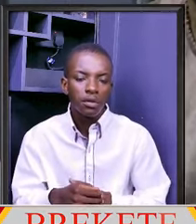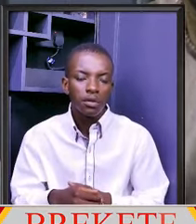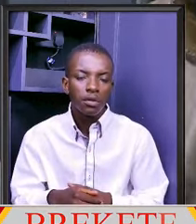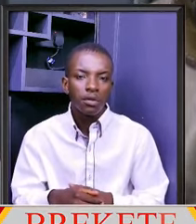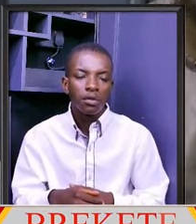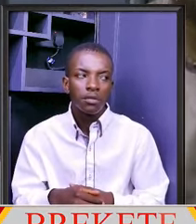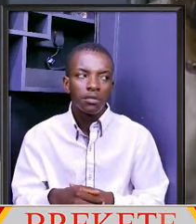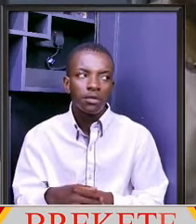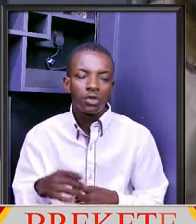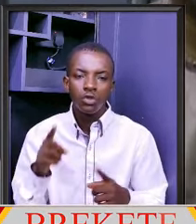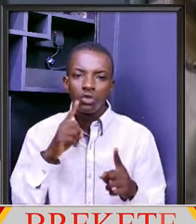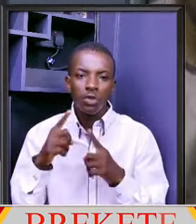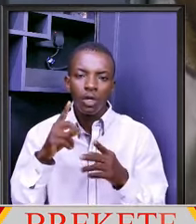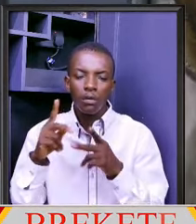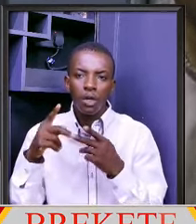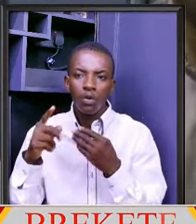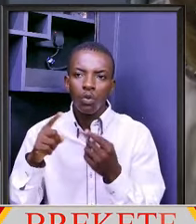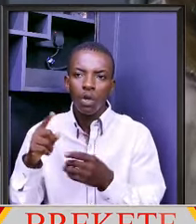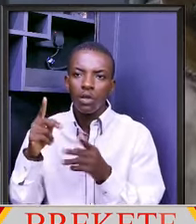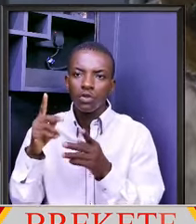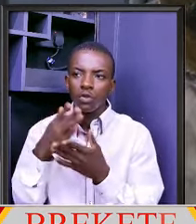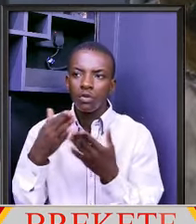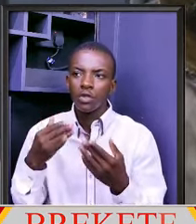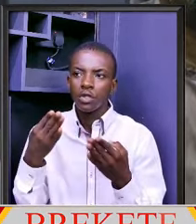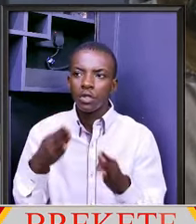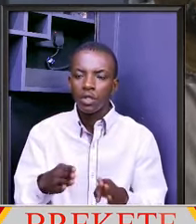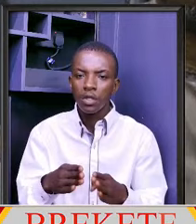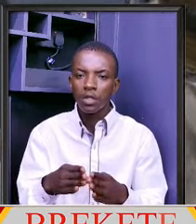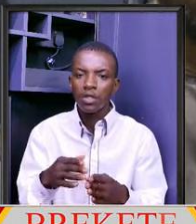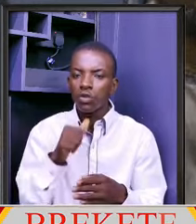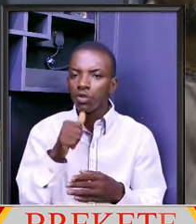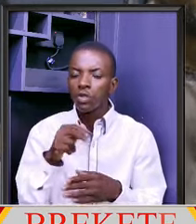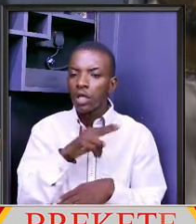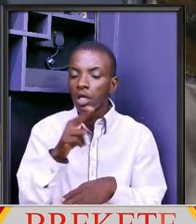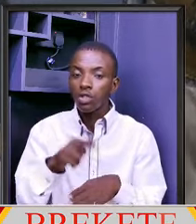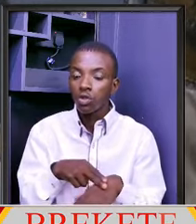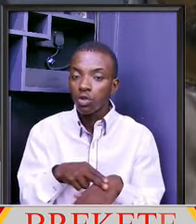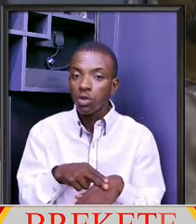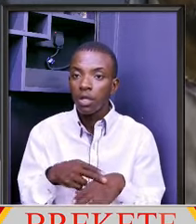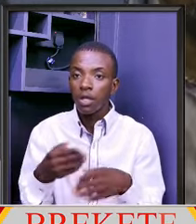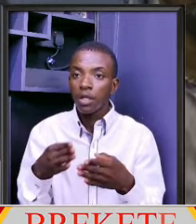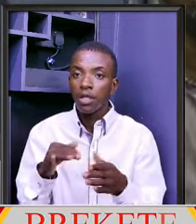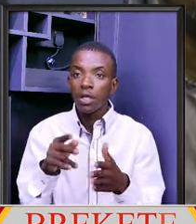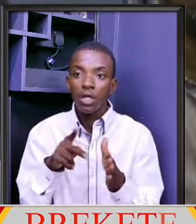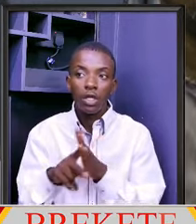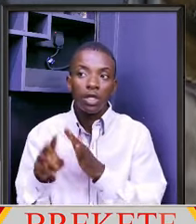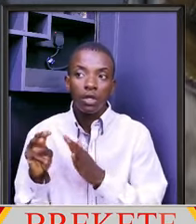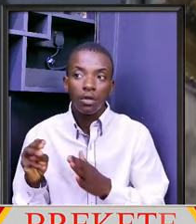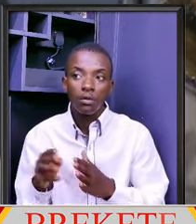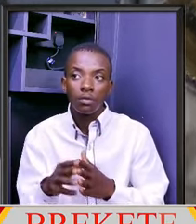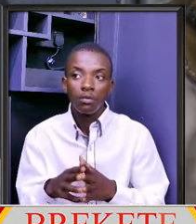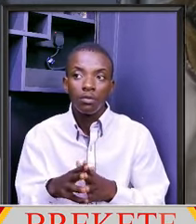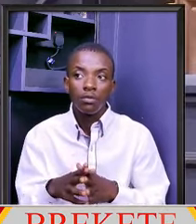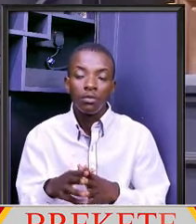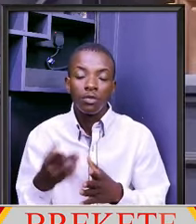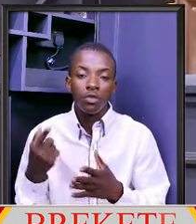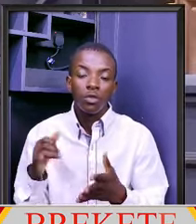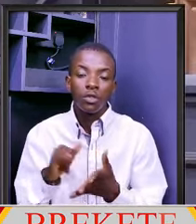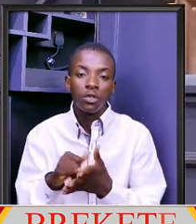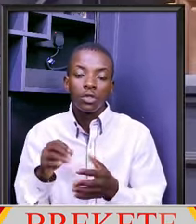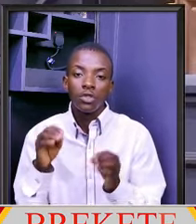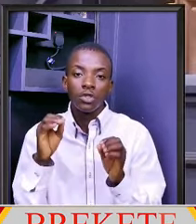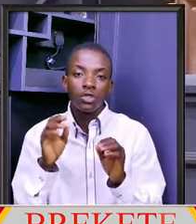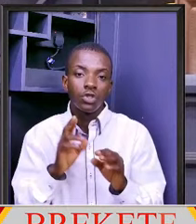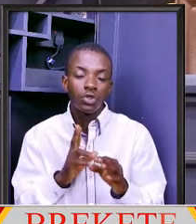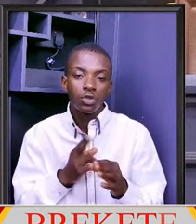Ordinary president. You when they talk say, about where a person die. You know, say. Let me say a natural death. Na kill they kill him. You know, say one thing where you